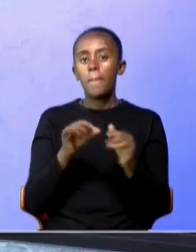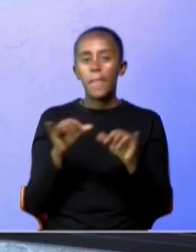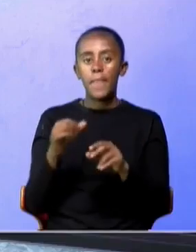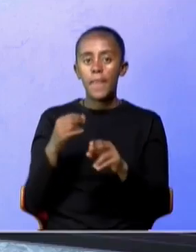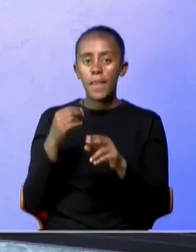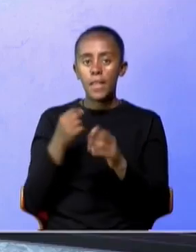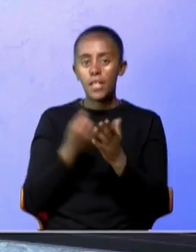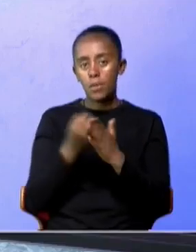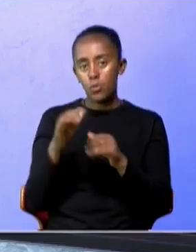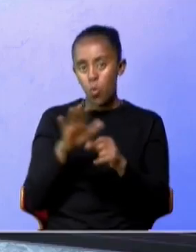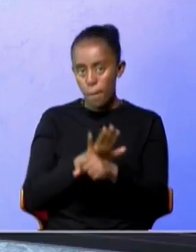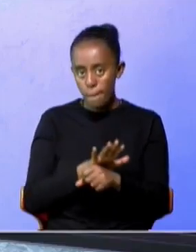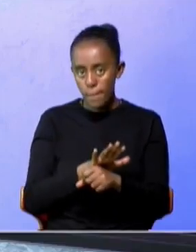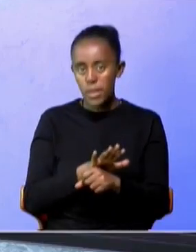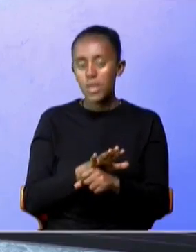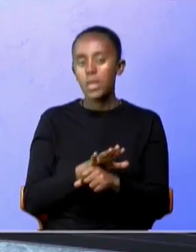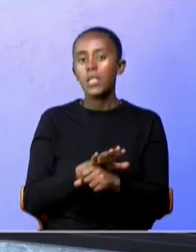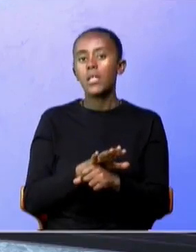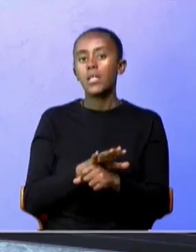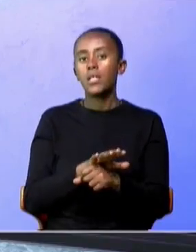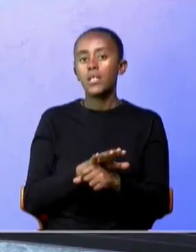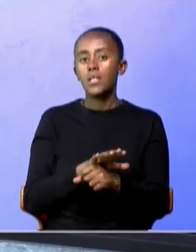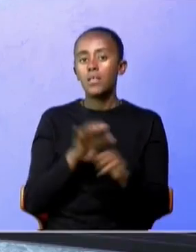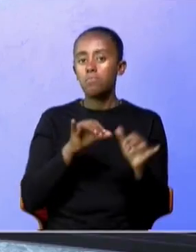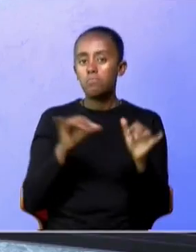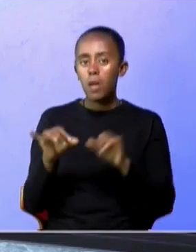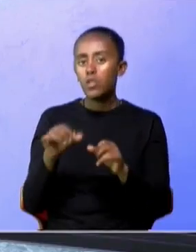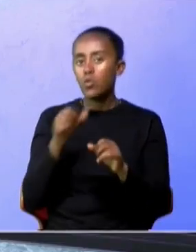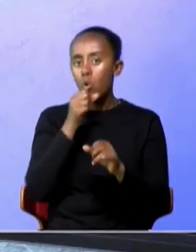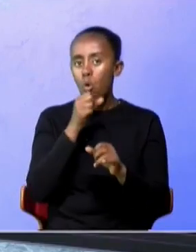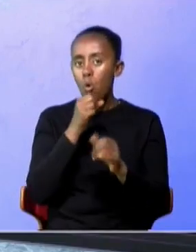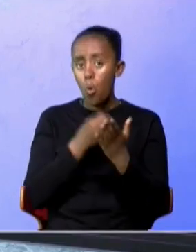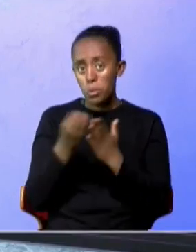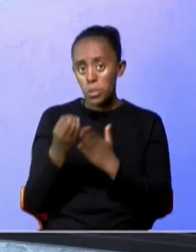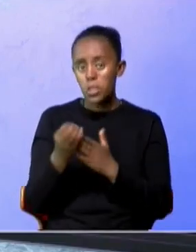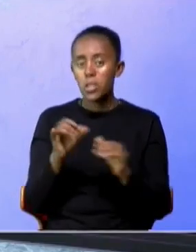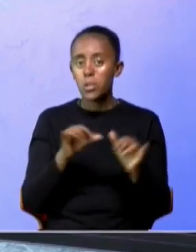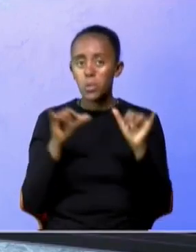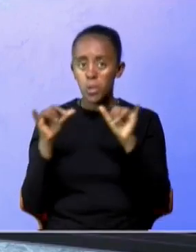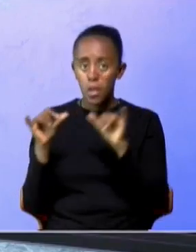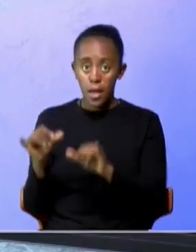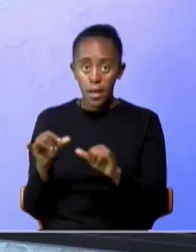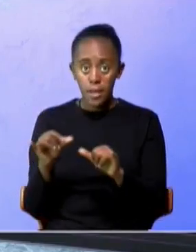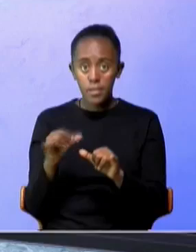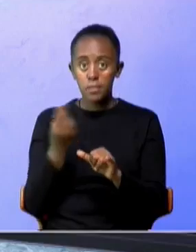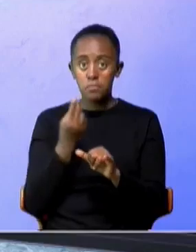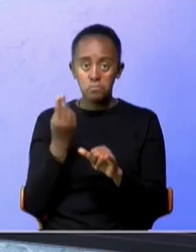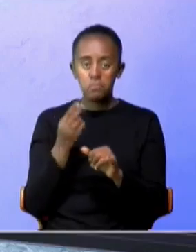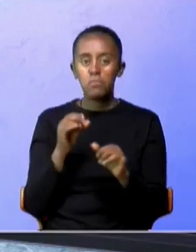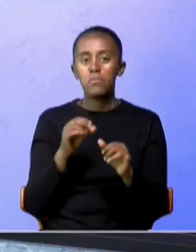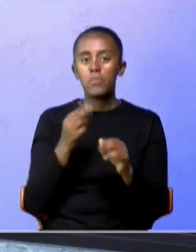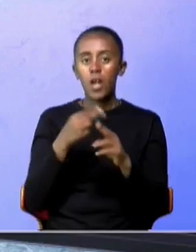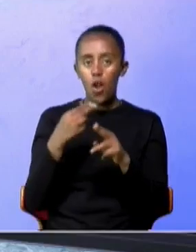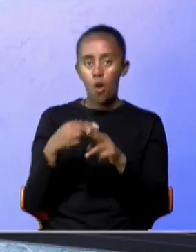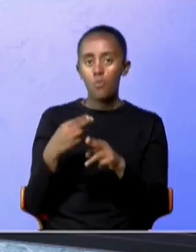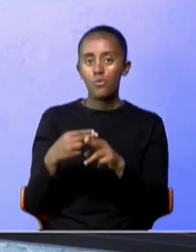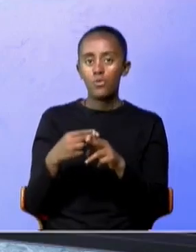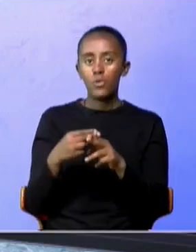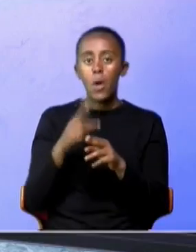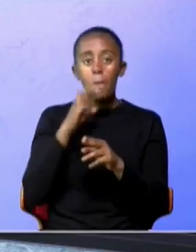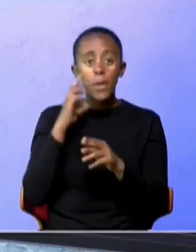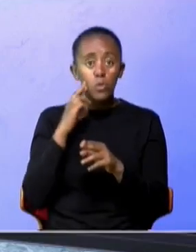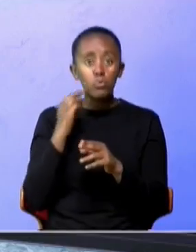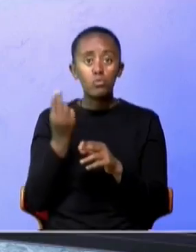subject complement, when we use it as an object, and also when we use it as a noun.